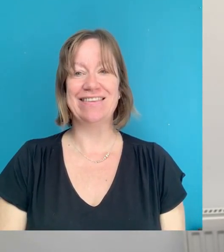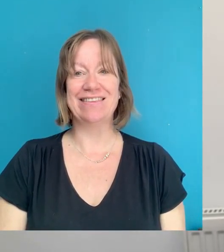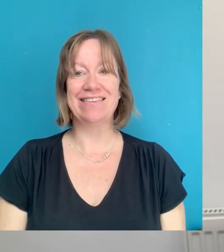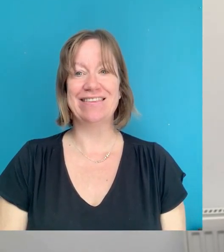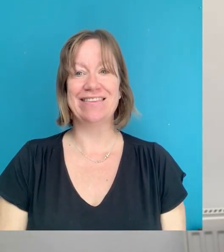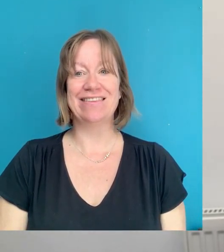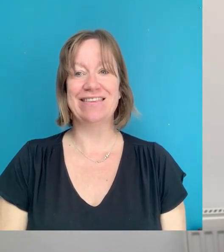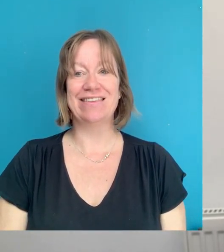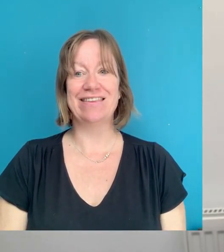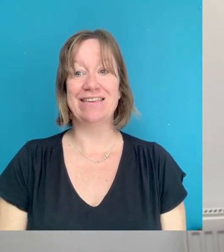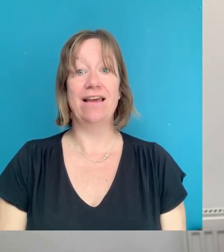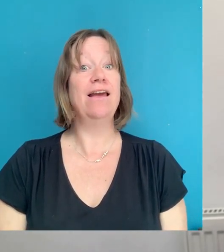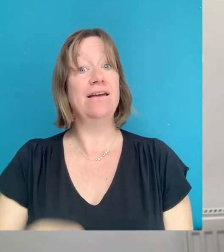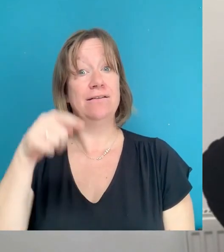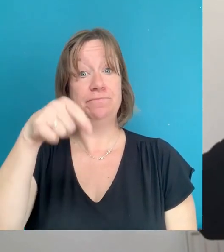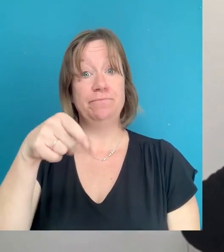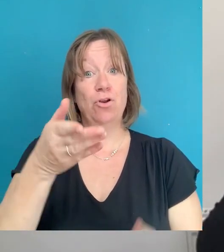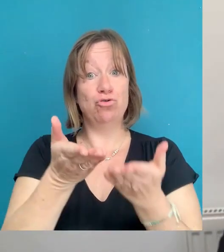later.